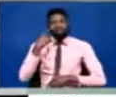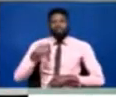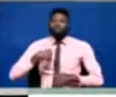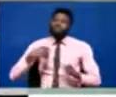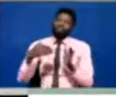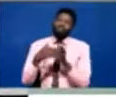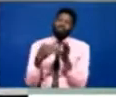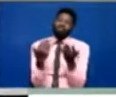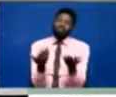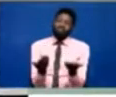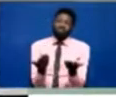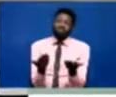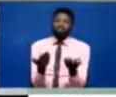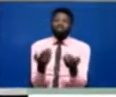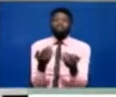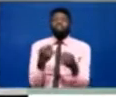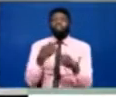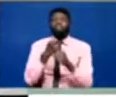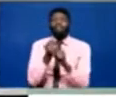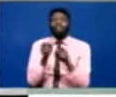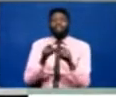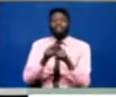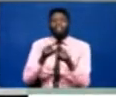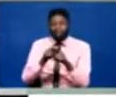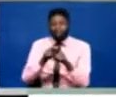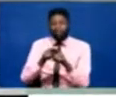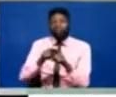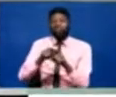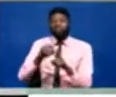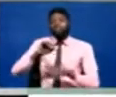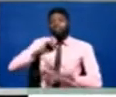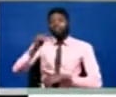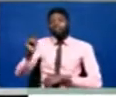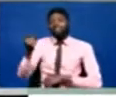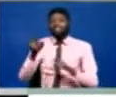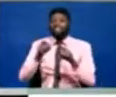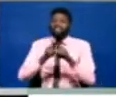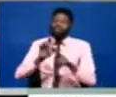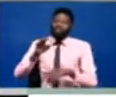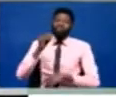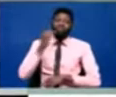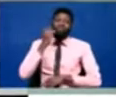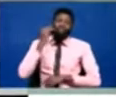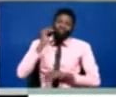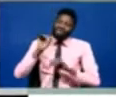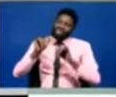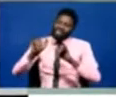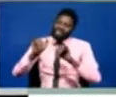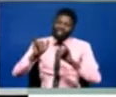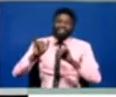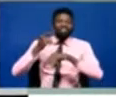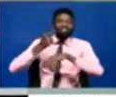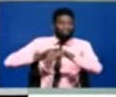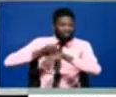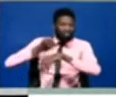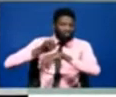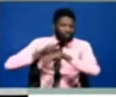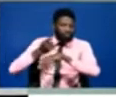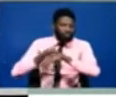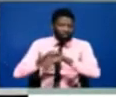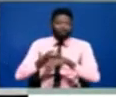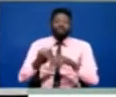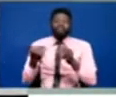made Central Kenya his home. So he was there all the time, all the time, all the time. And again, and I think I